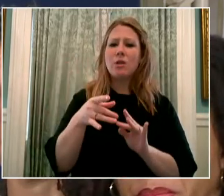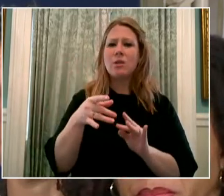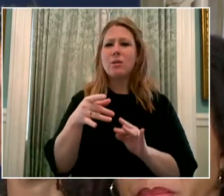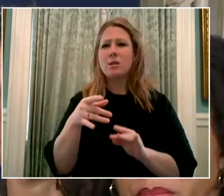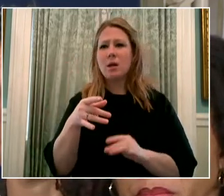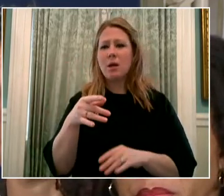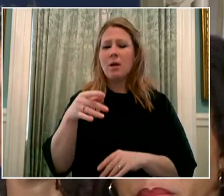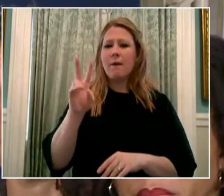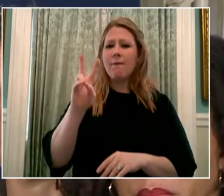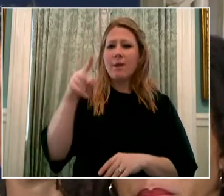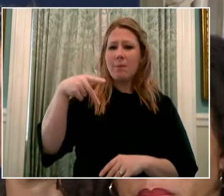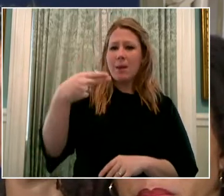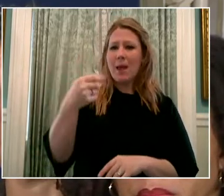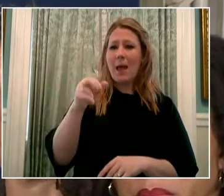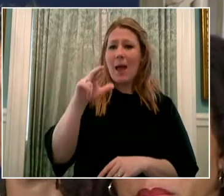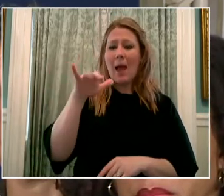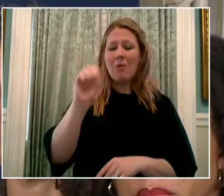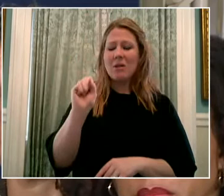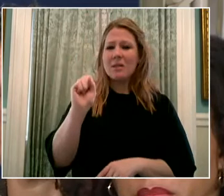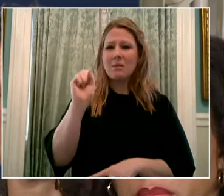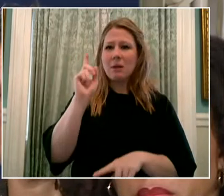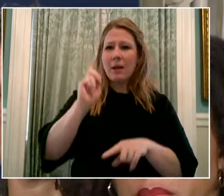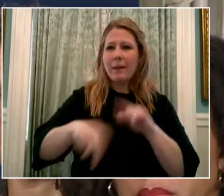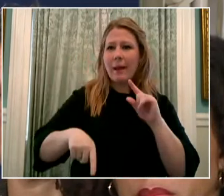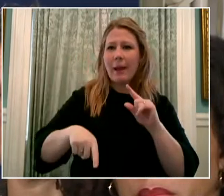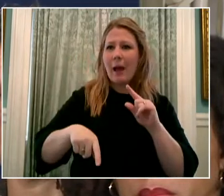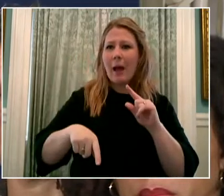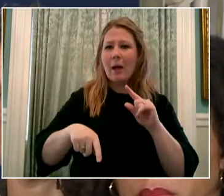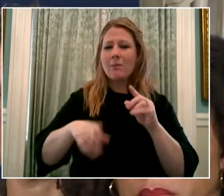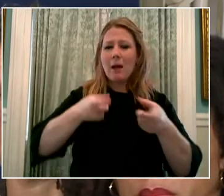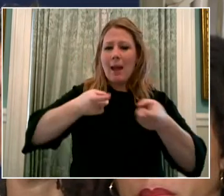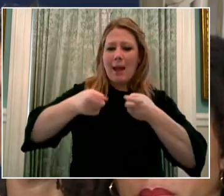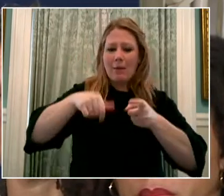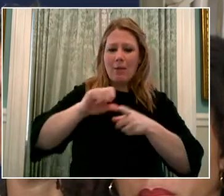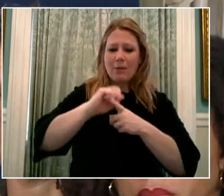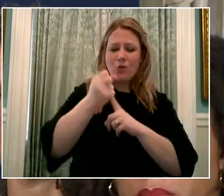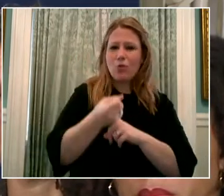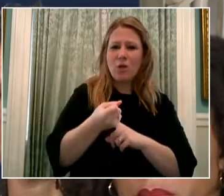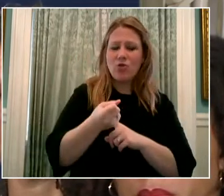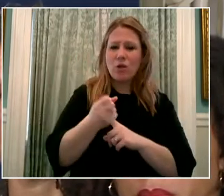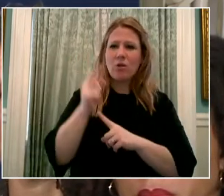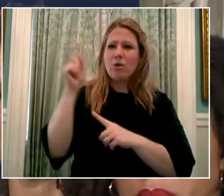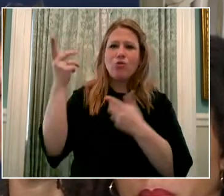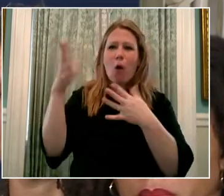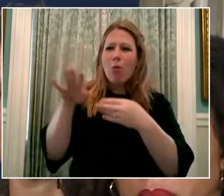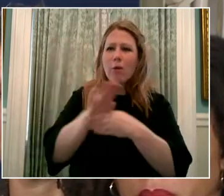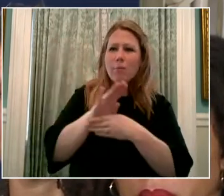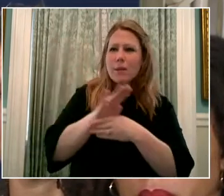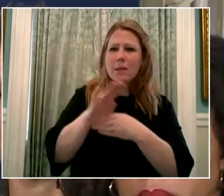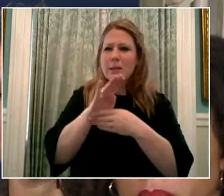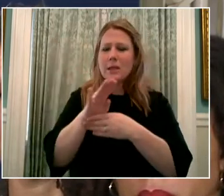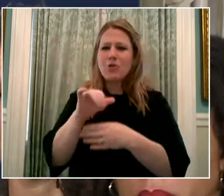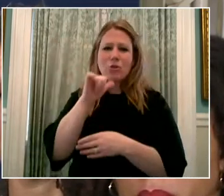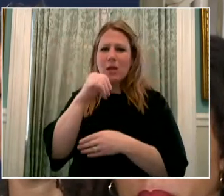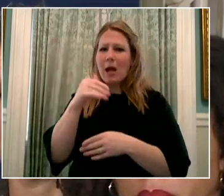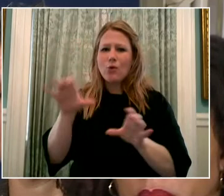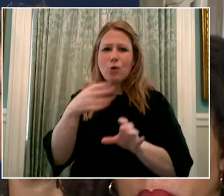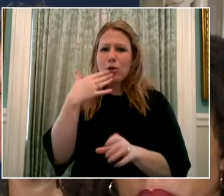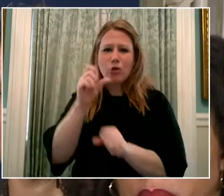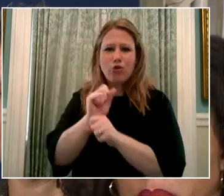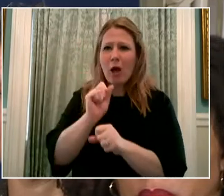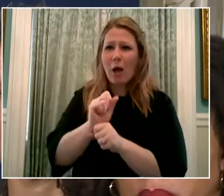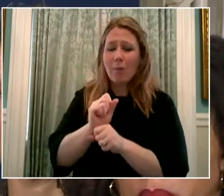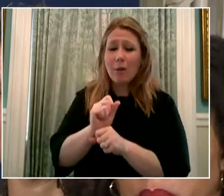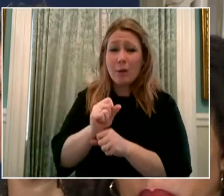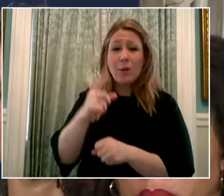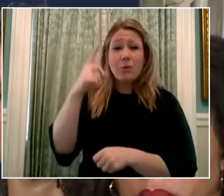her from the migrant crisis, take that out of her lap because she's not doing a good enough job for New York City and other cities across the